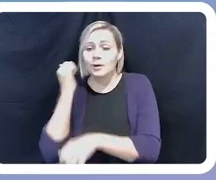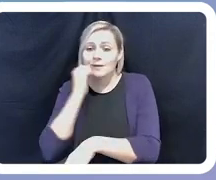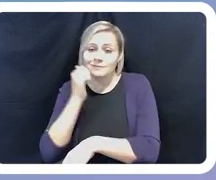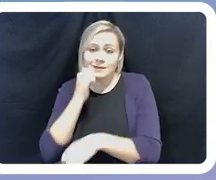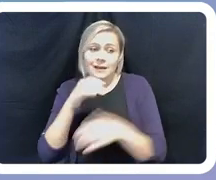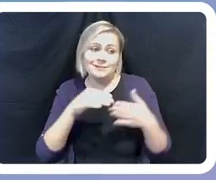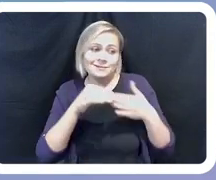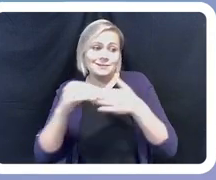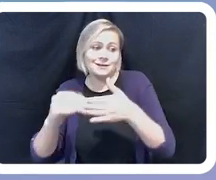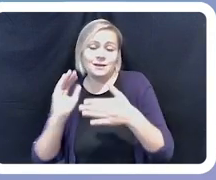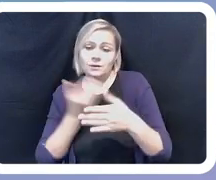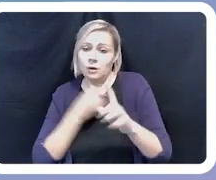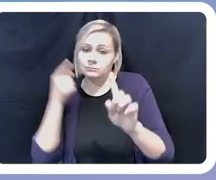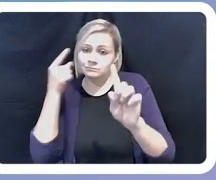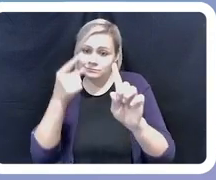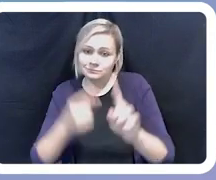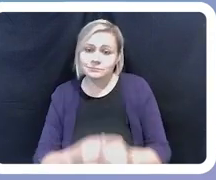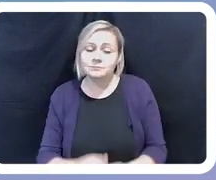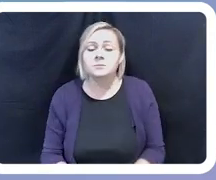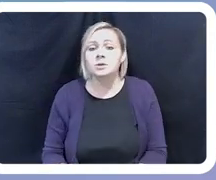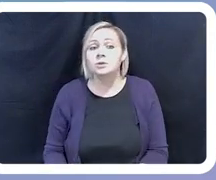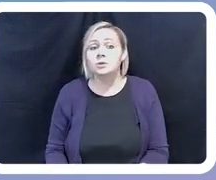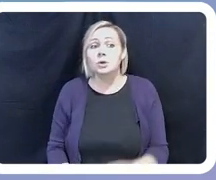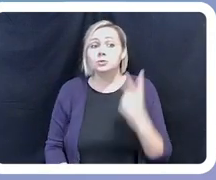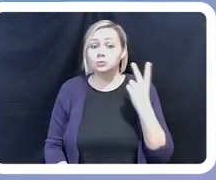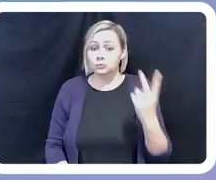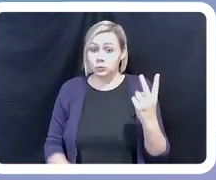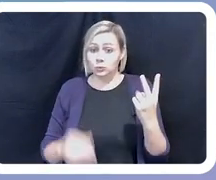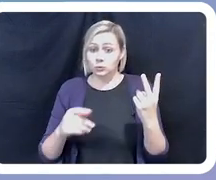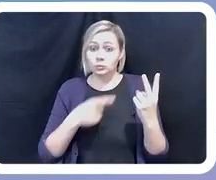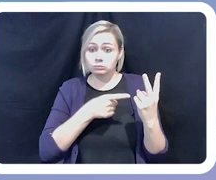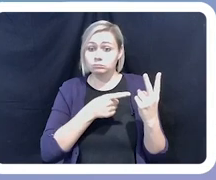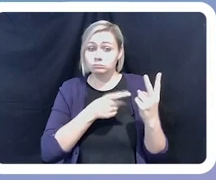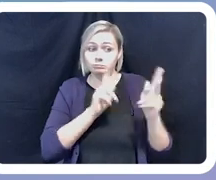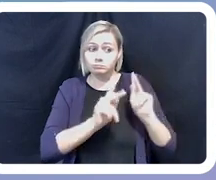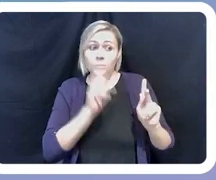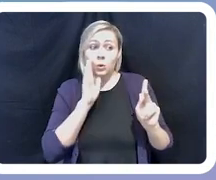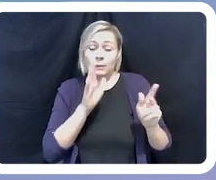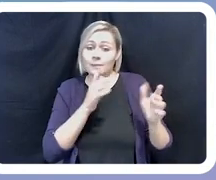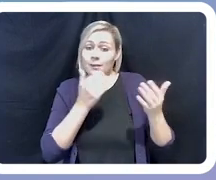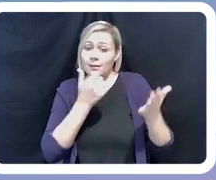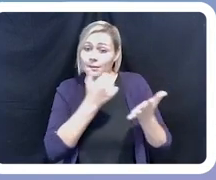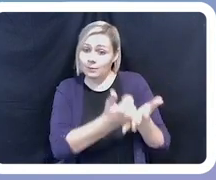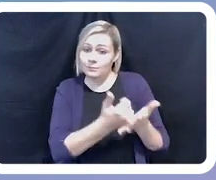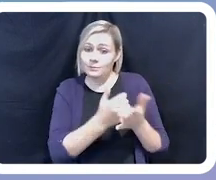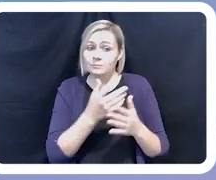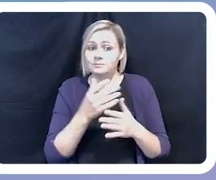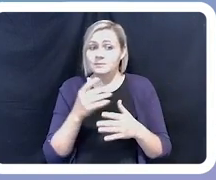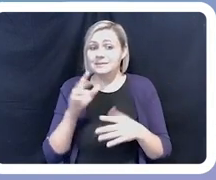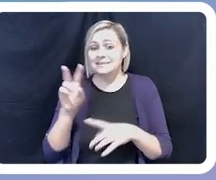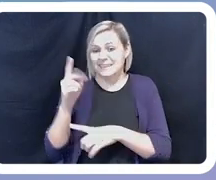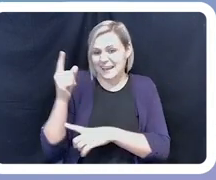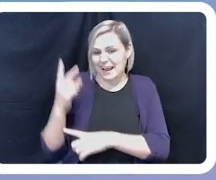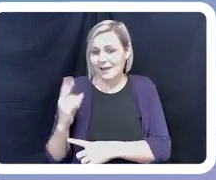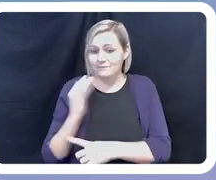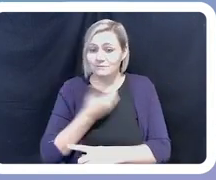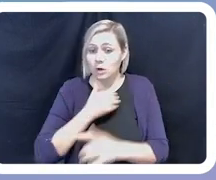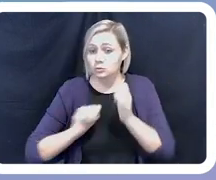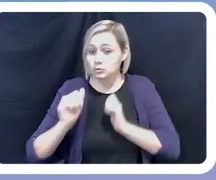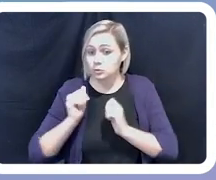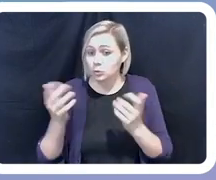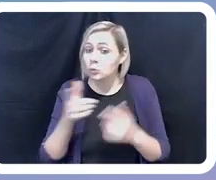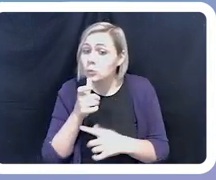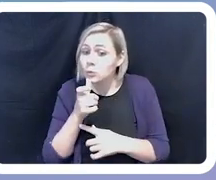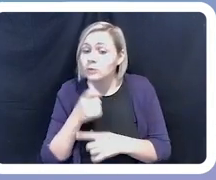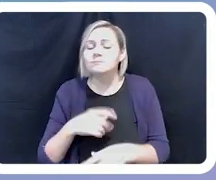to lead the way for our mission. Two outstanding voices who will be helping us host the second half of our celebration are